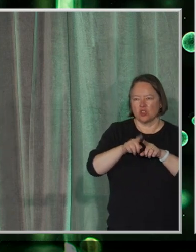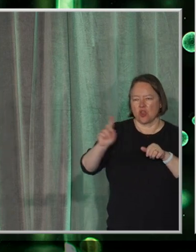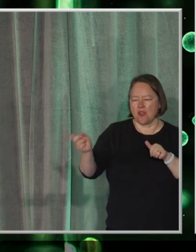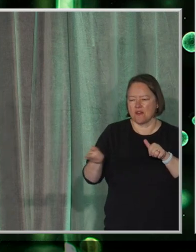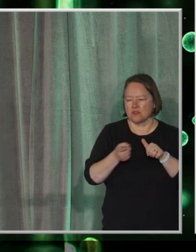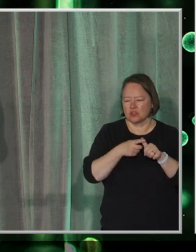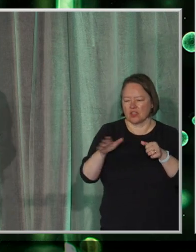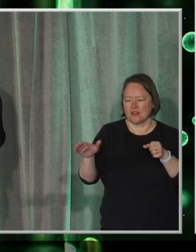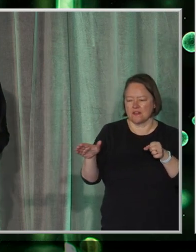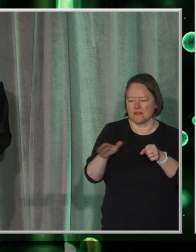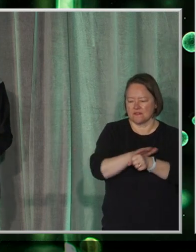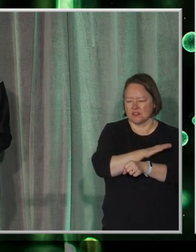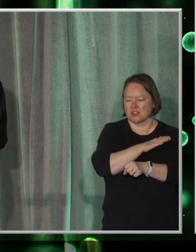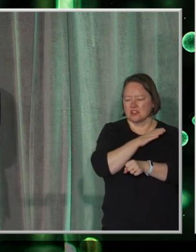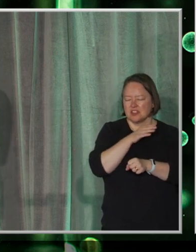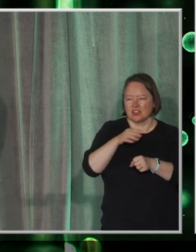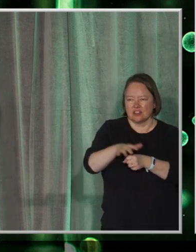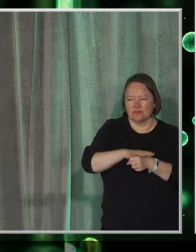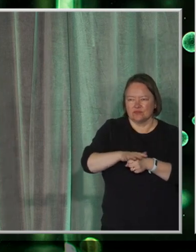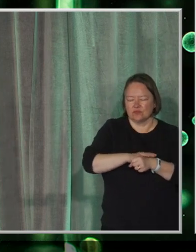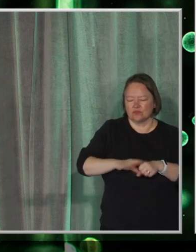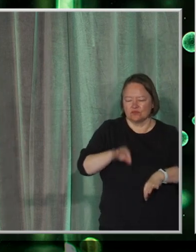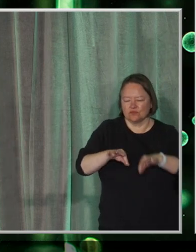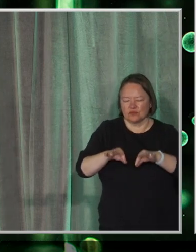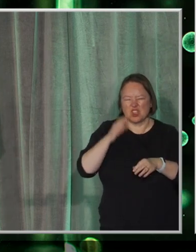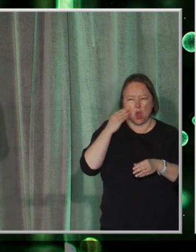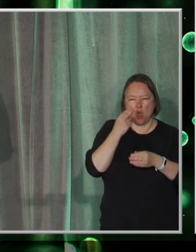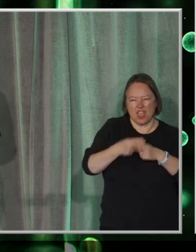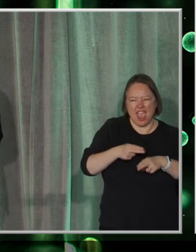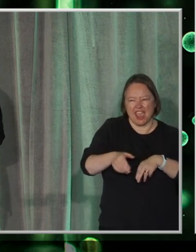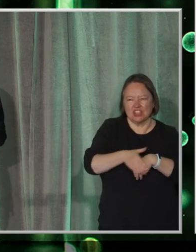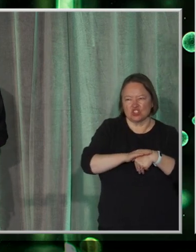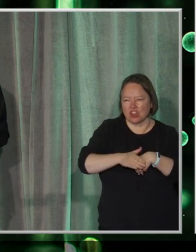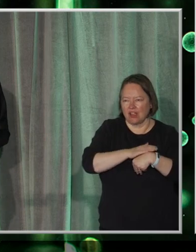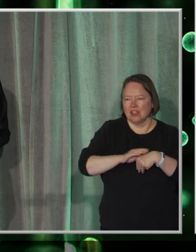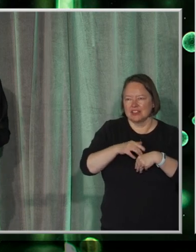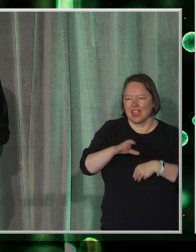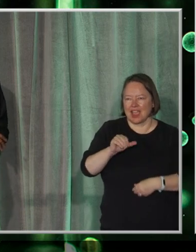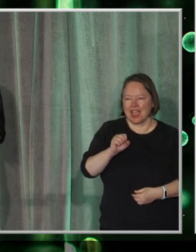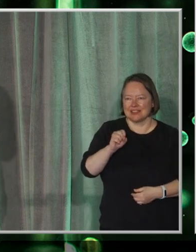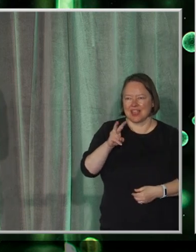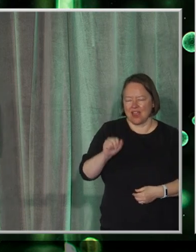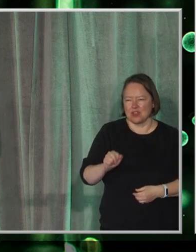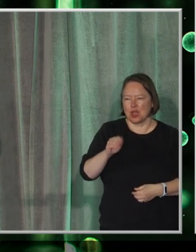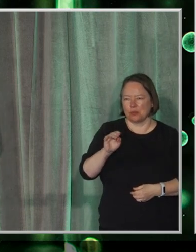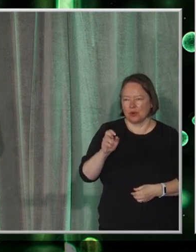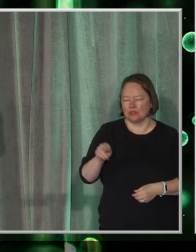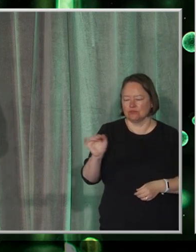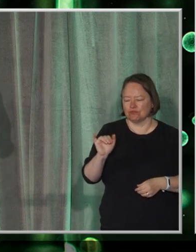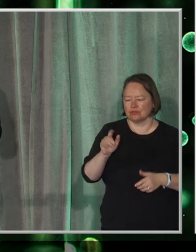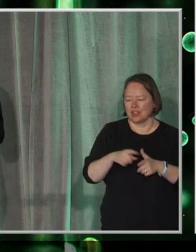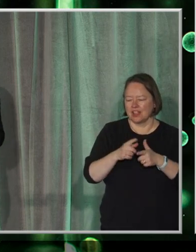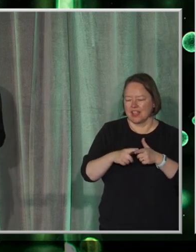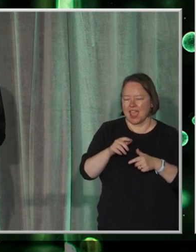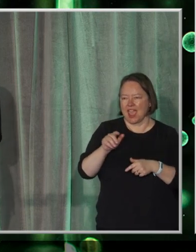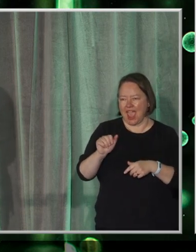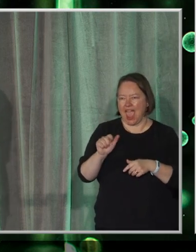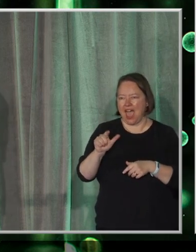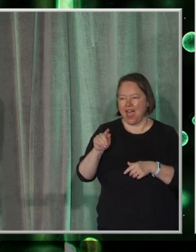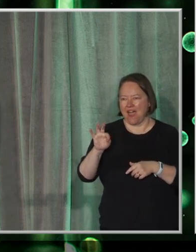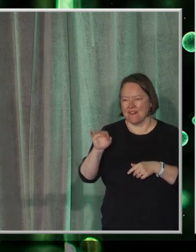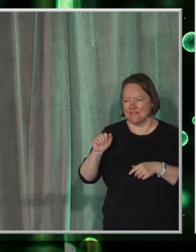the fully locally sourced materials, those eggshells, things considered as waste, and the alfalfa, and even